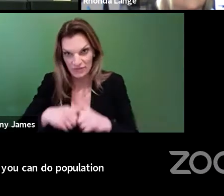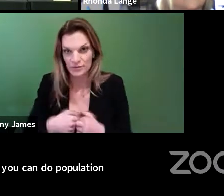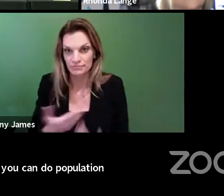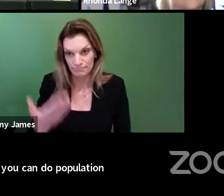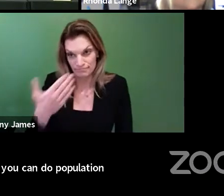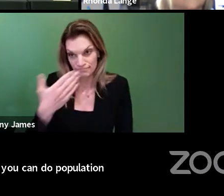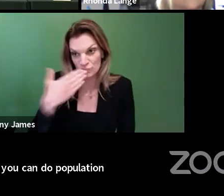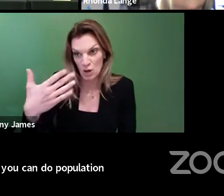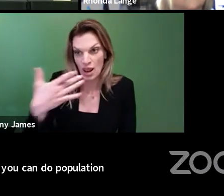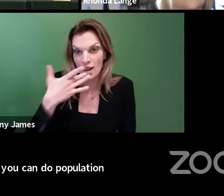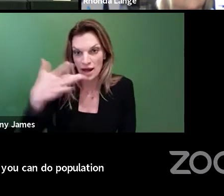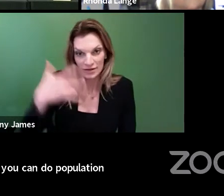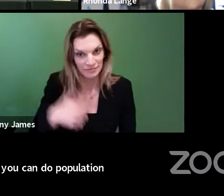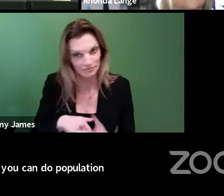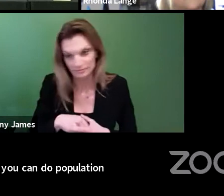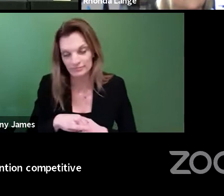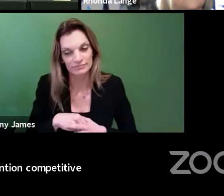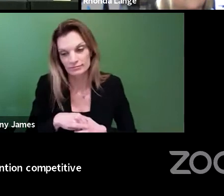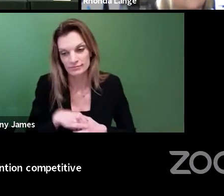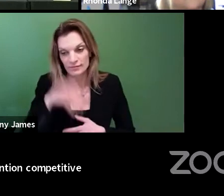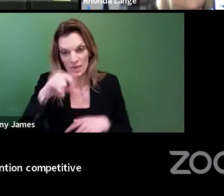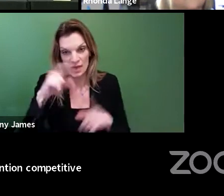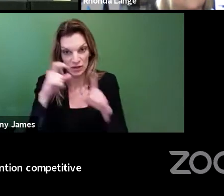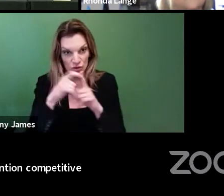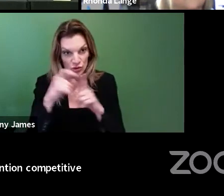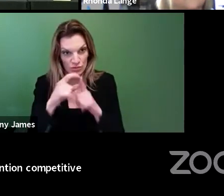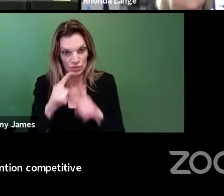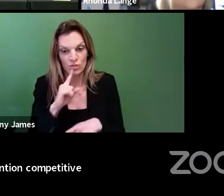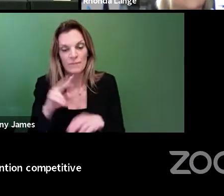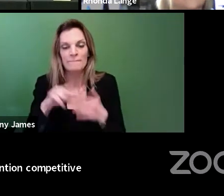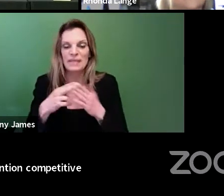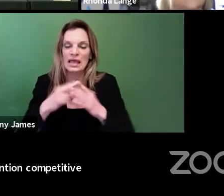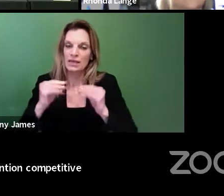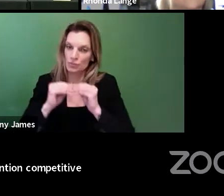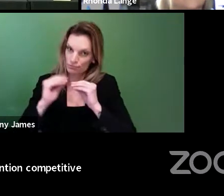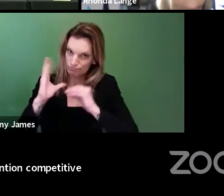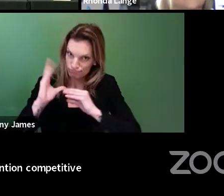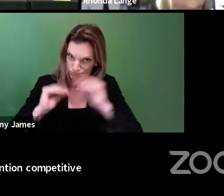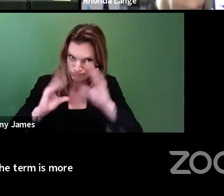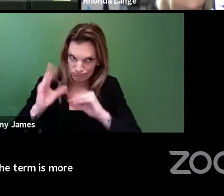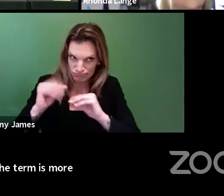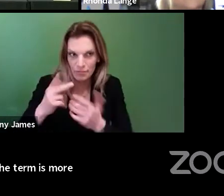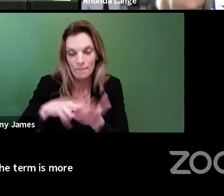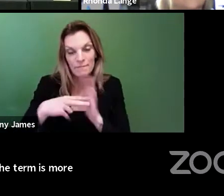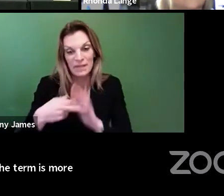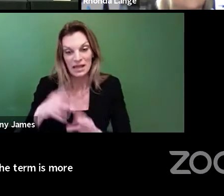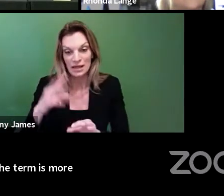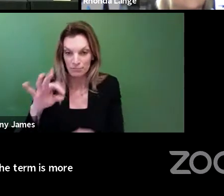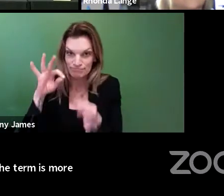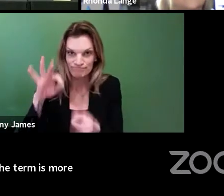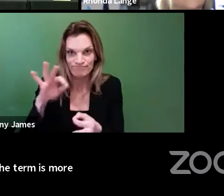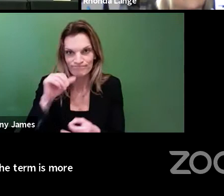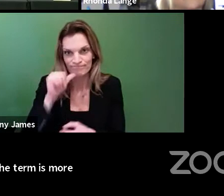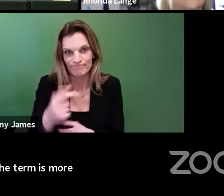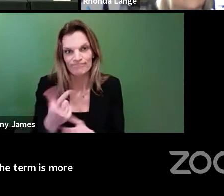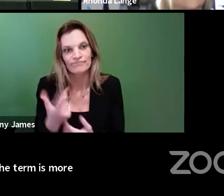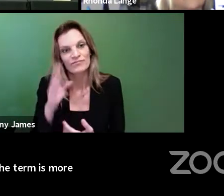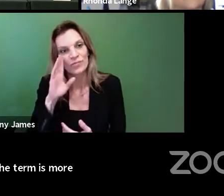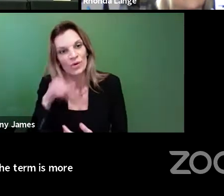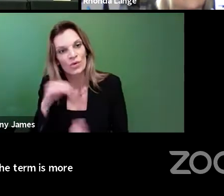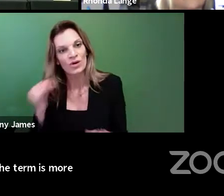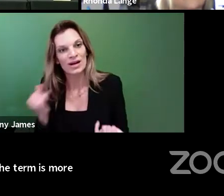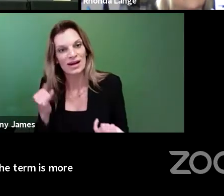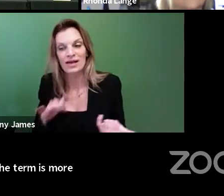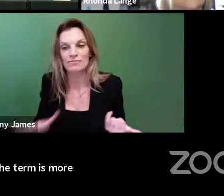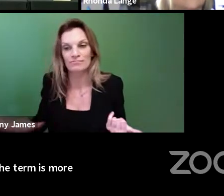luck, because I think the term is more competitive. It's going to be difficult given the geographic landscape